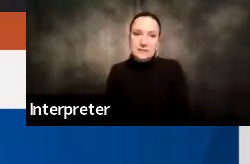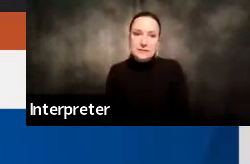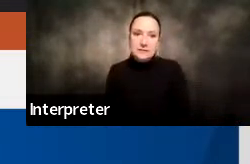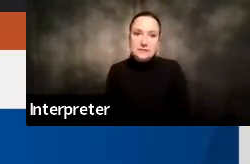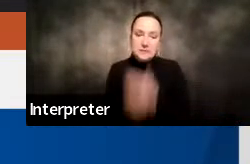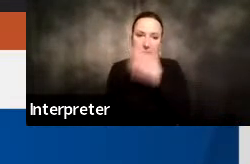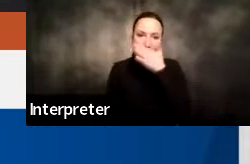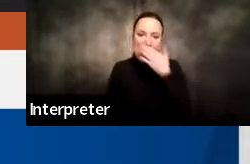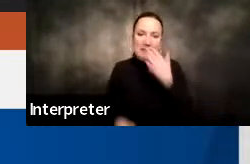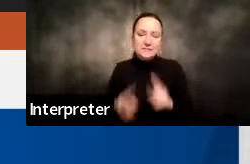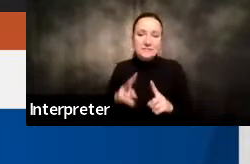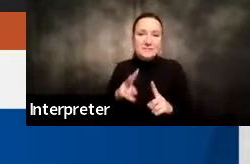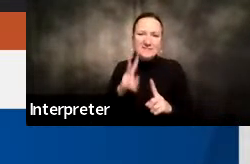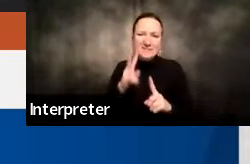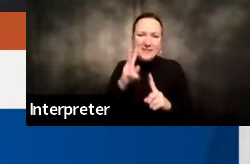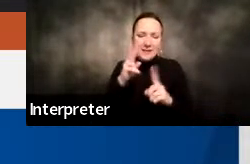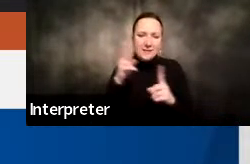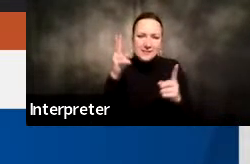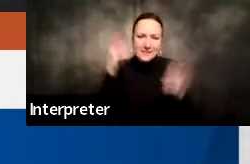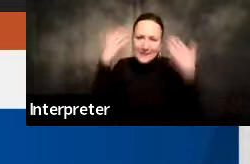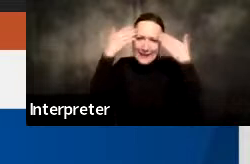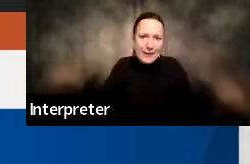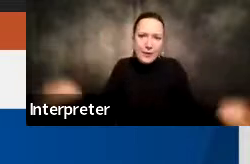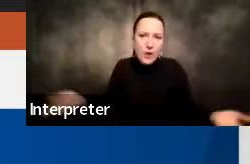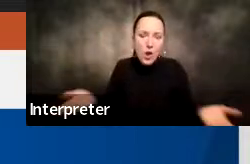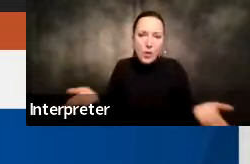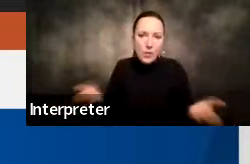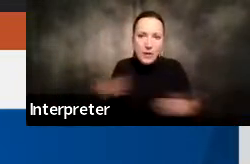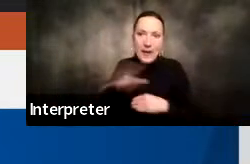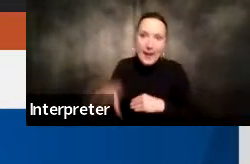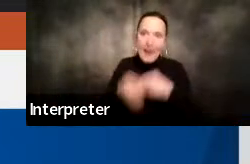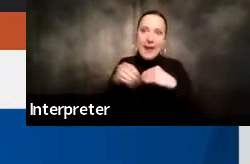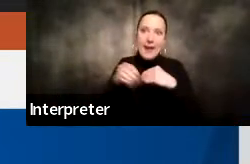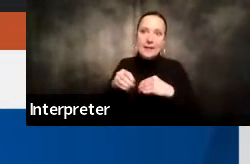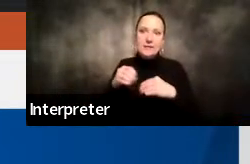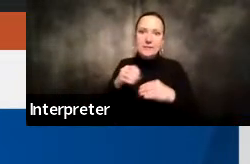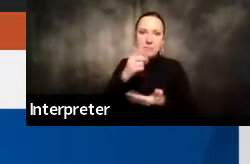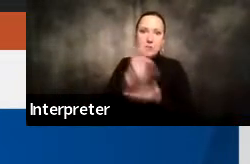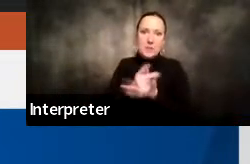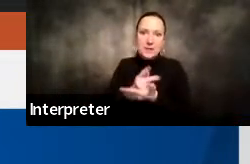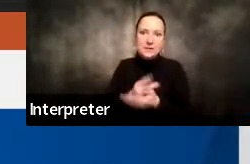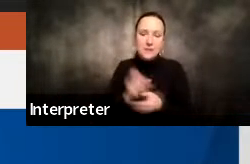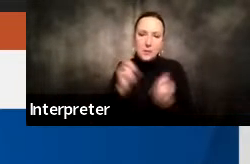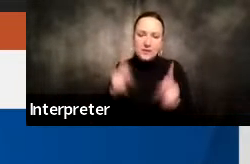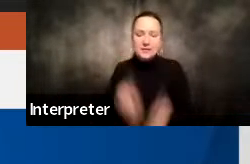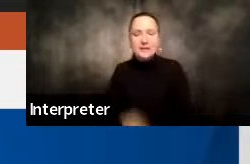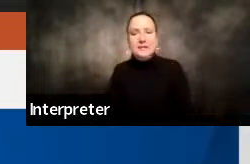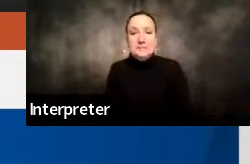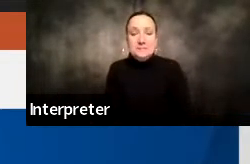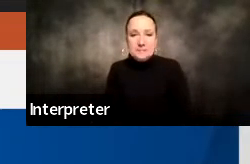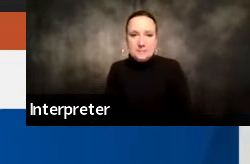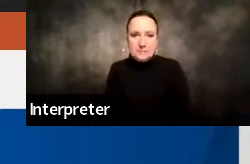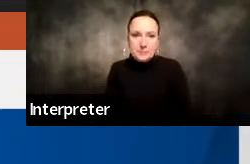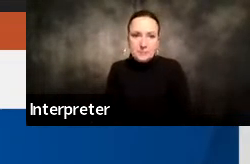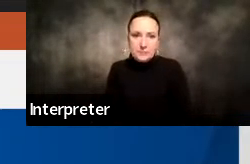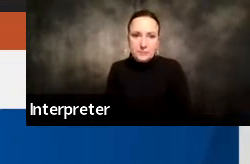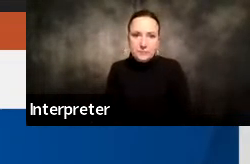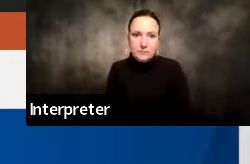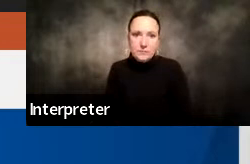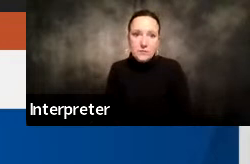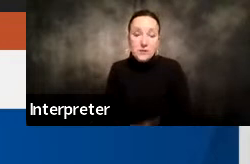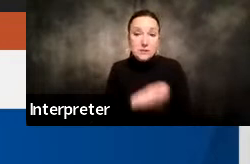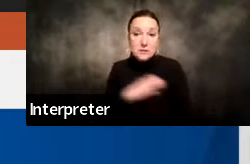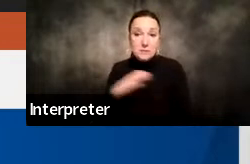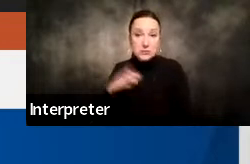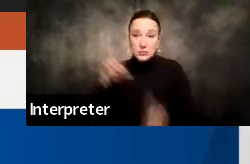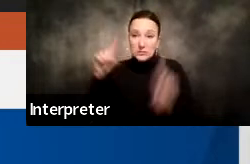applicant did not know that that wasn't allowed. Yes, that's Okay. correct. That's pretty short of it. Okay, I'm gonna allow the commissioners to